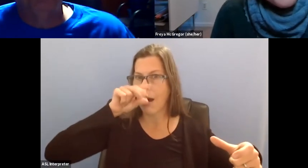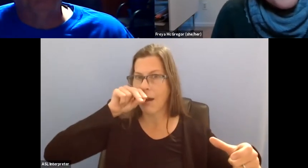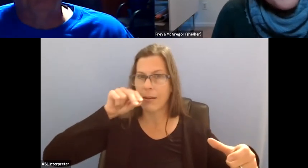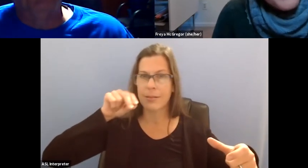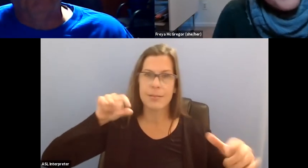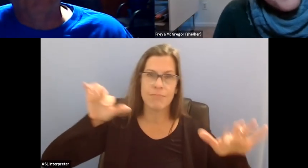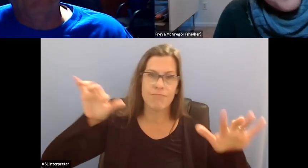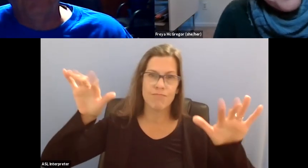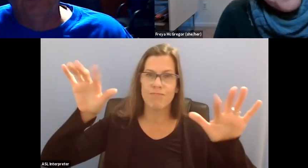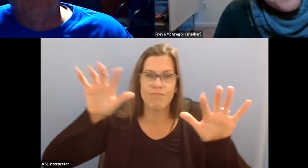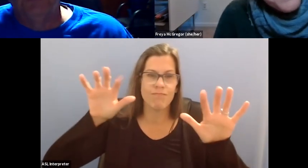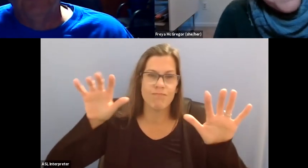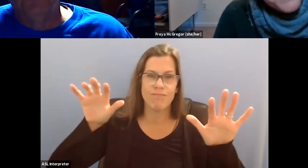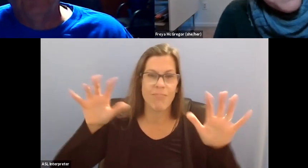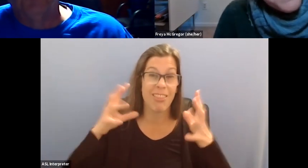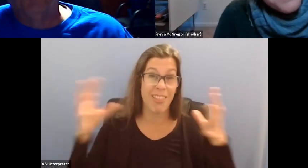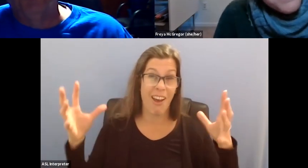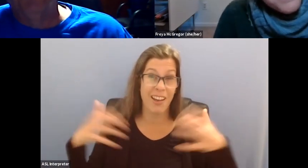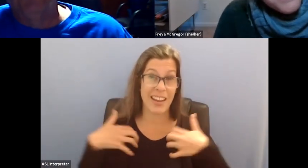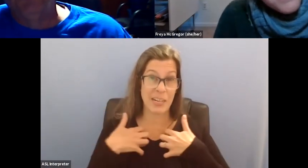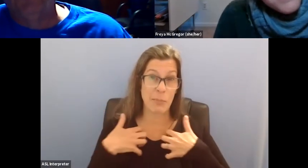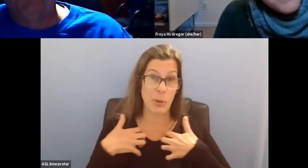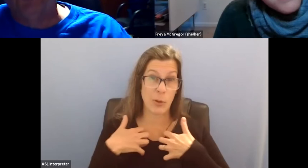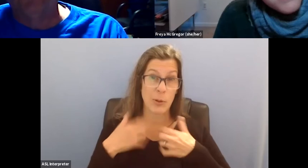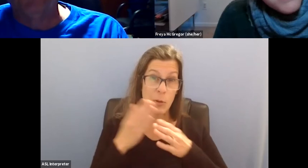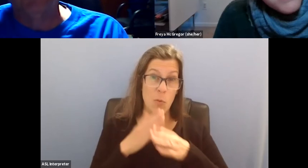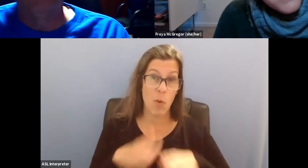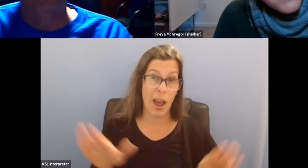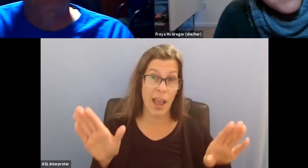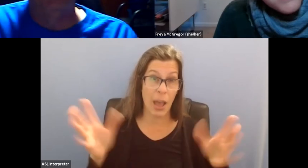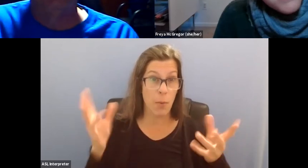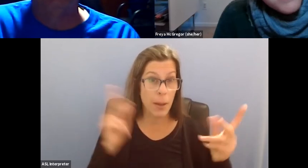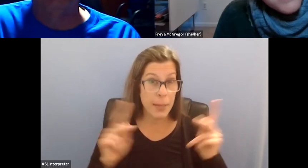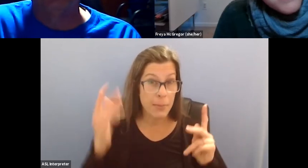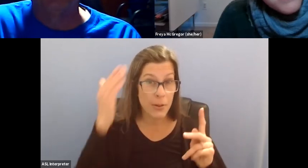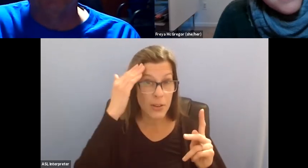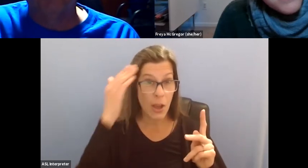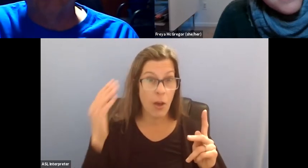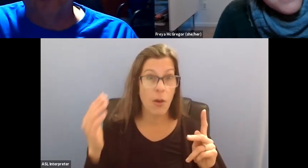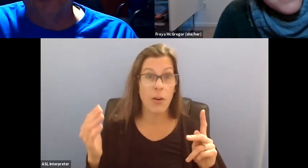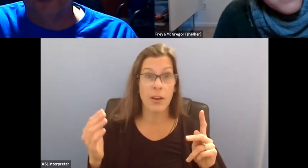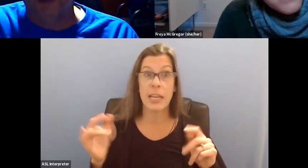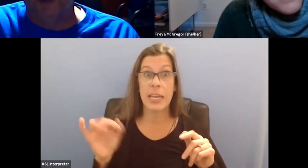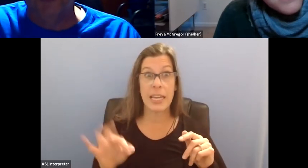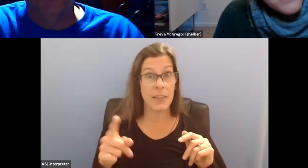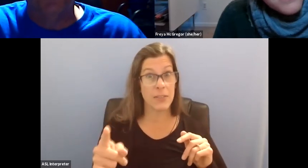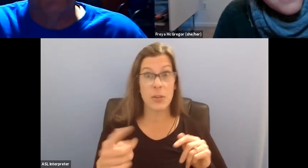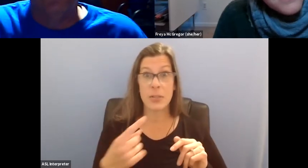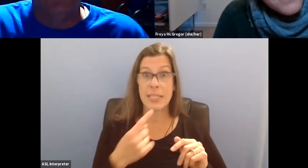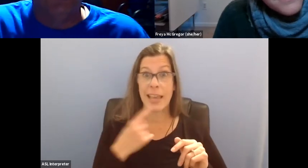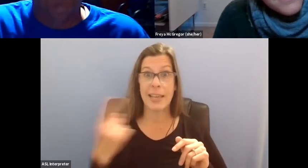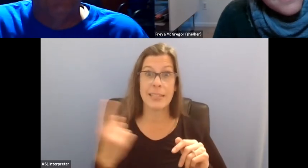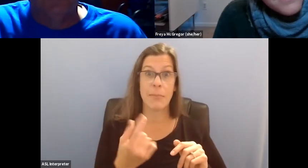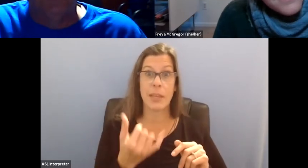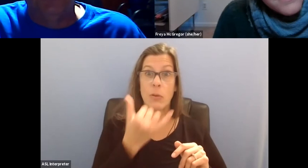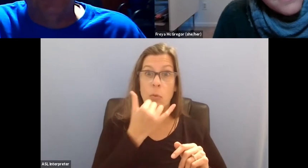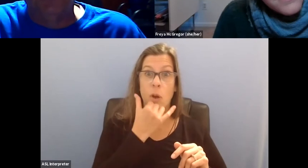like people to know that number one, you're not going to offend me if you use some wrong terminology or something